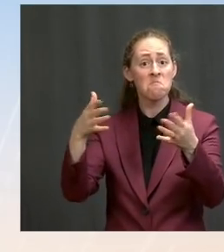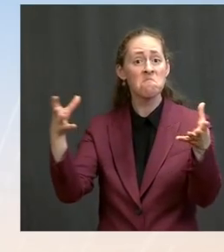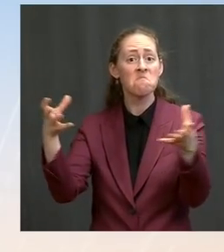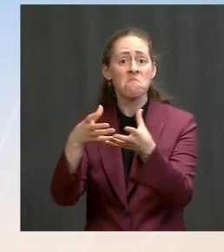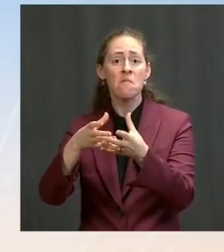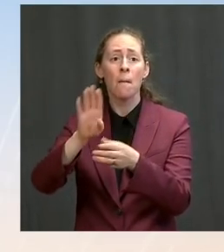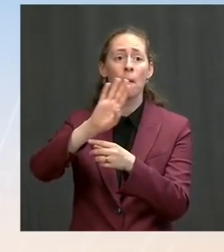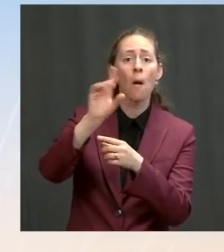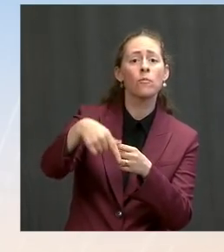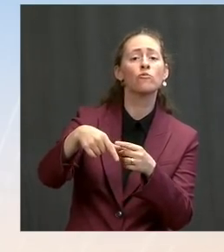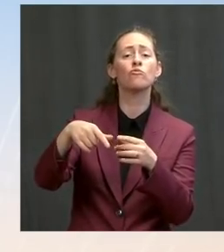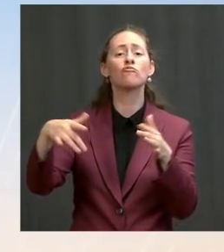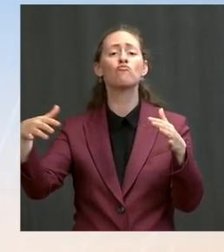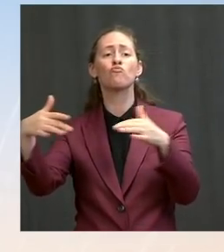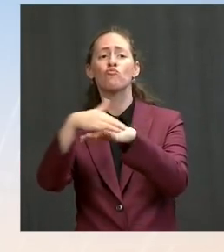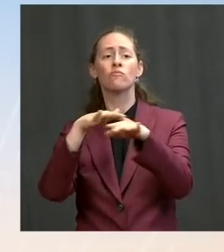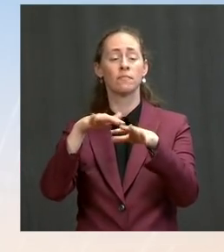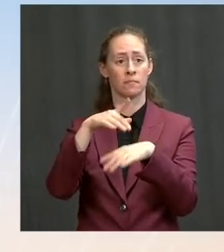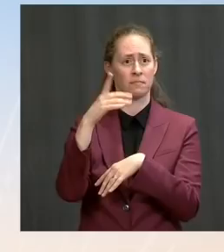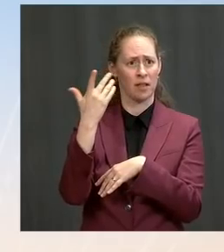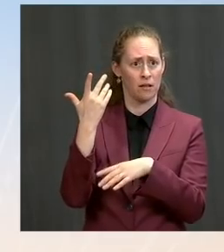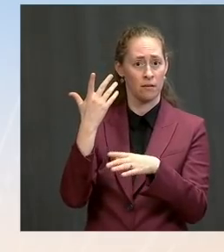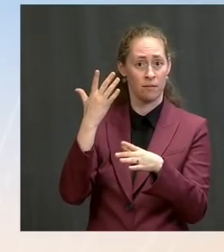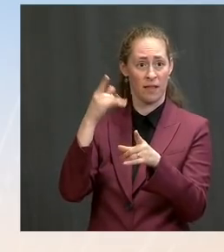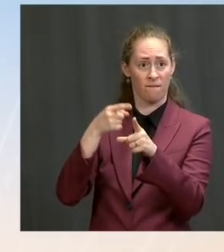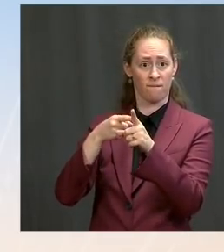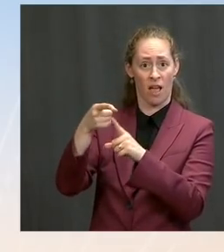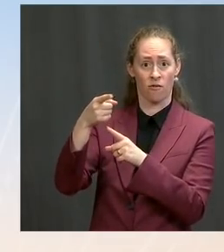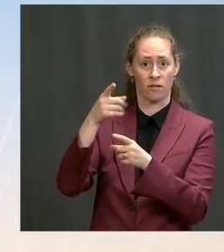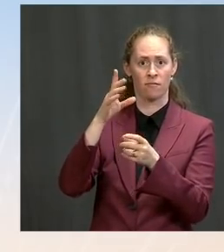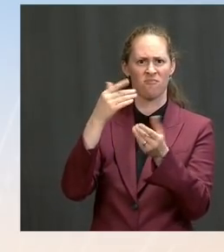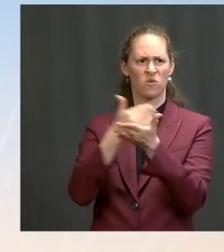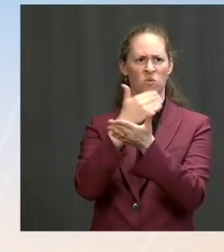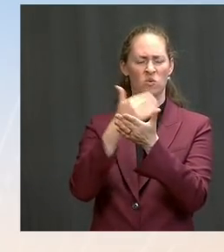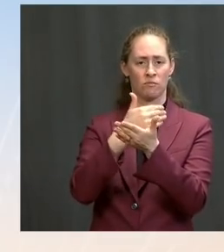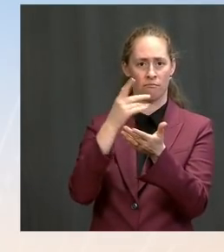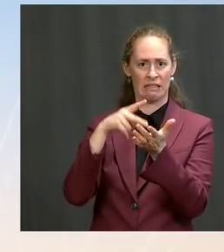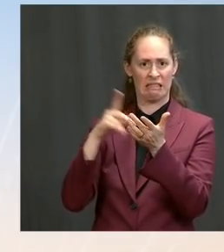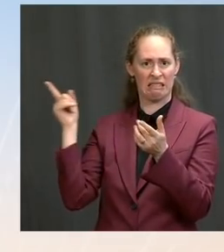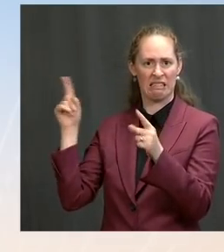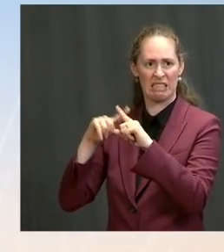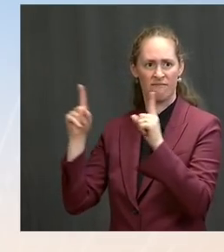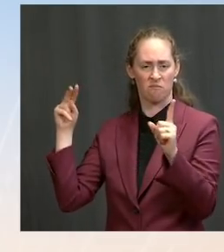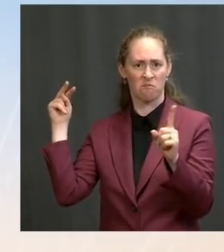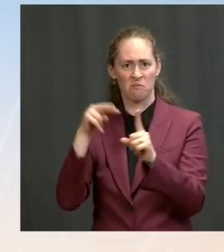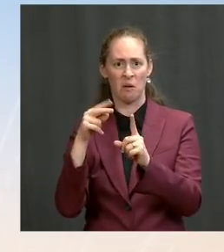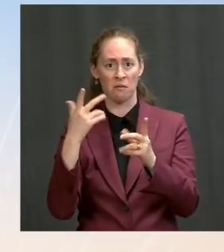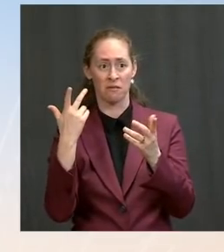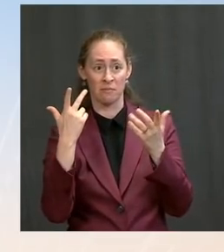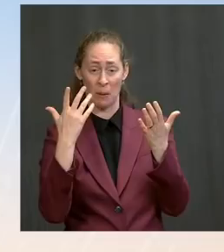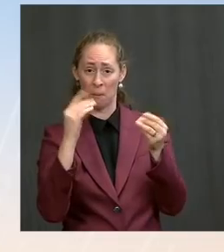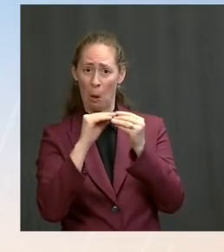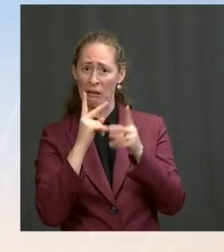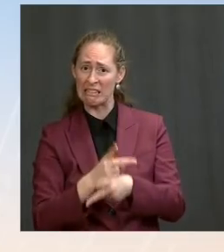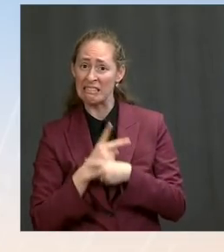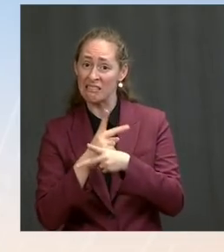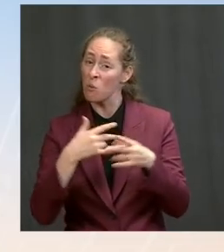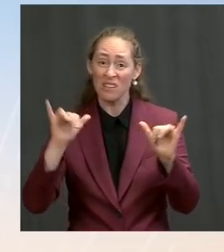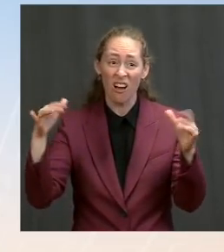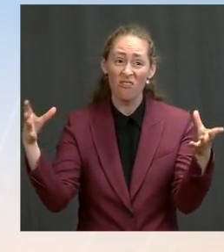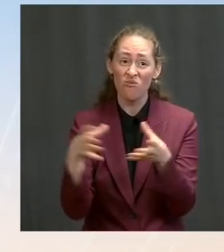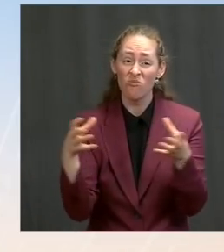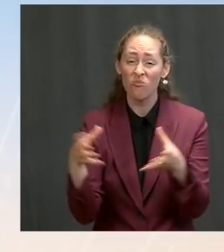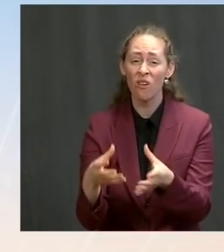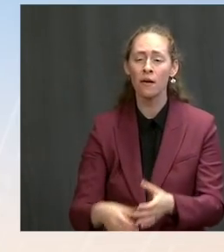this. Has the variant changed any of the White House's encouragement or plan? Should people be more cautious than they would have been otherwise? Well, first, let me